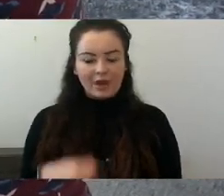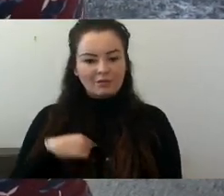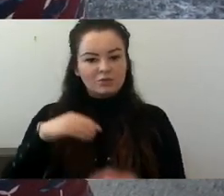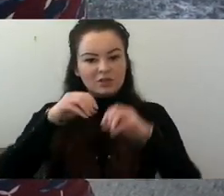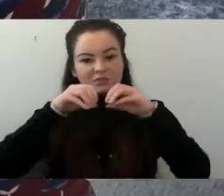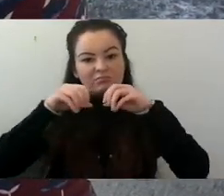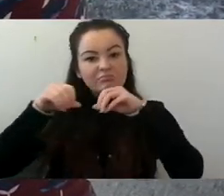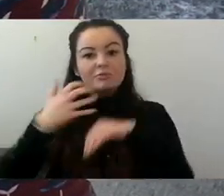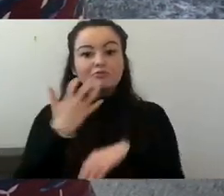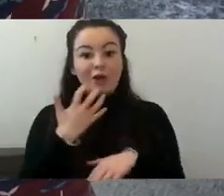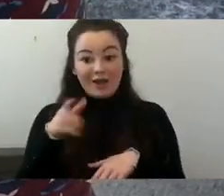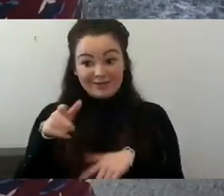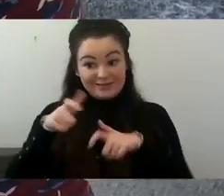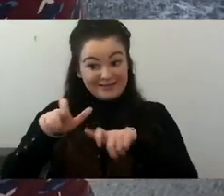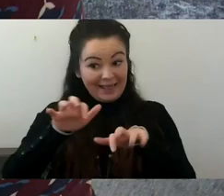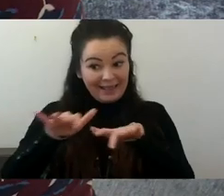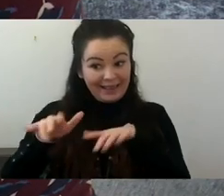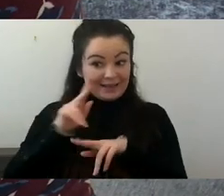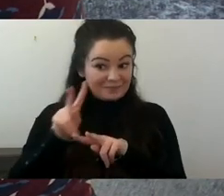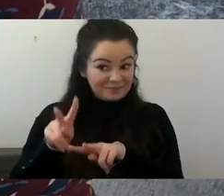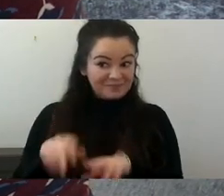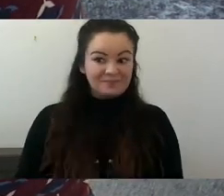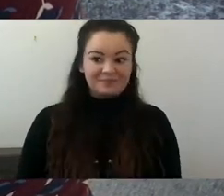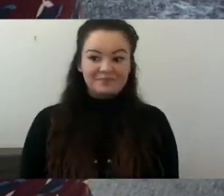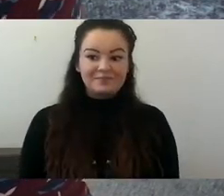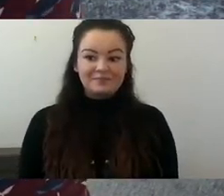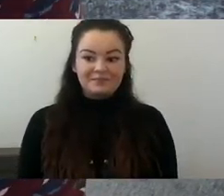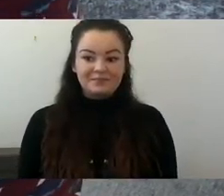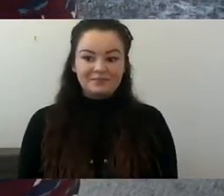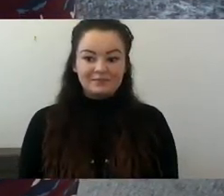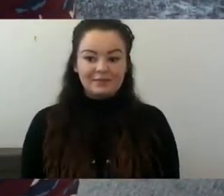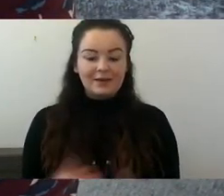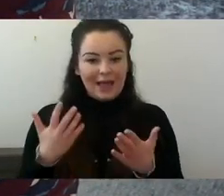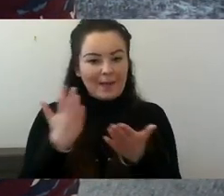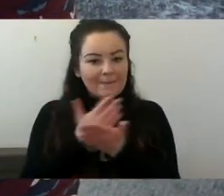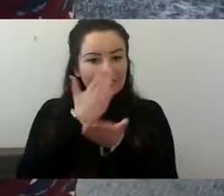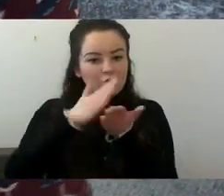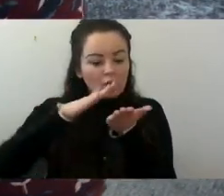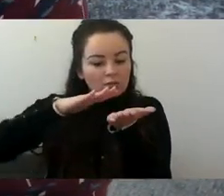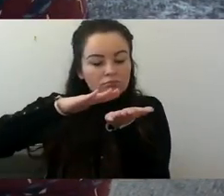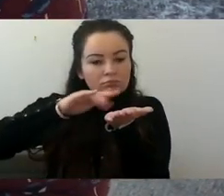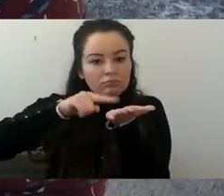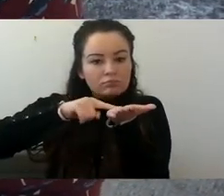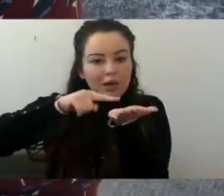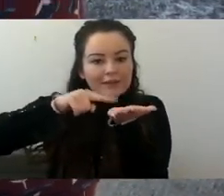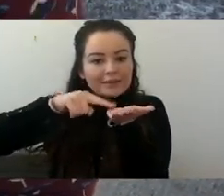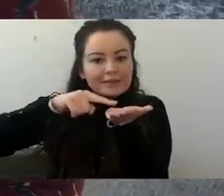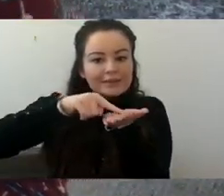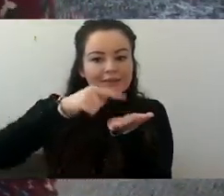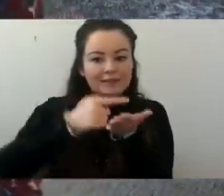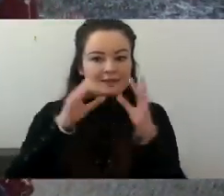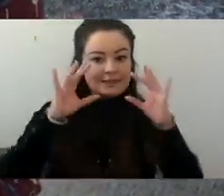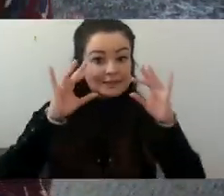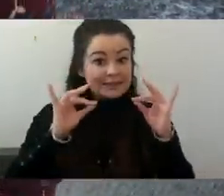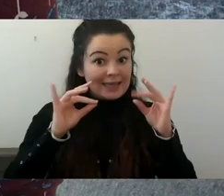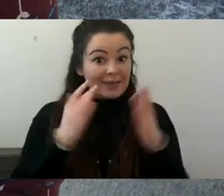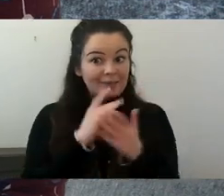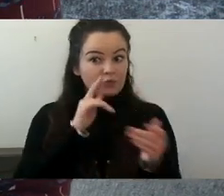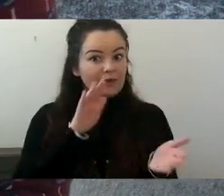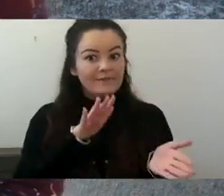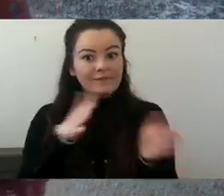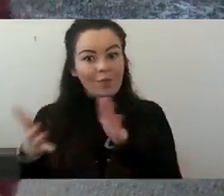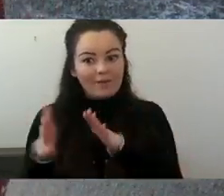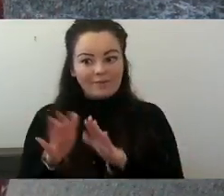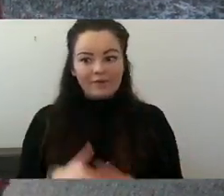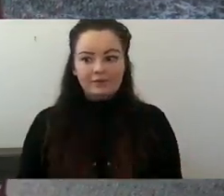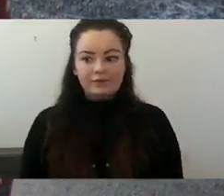can work too. And yeah, I'm just dropping some rice down, just giving it a press, making sure that